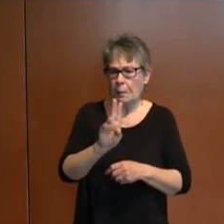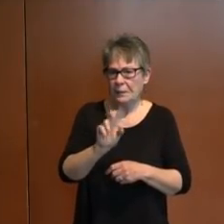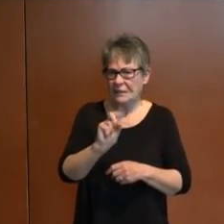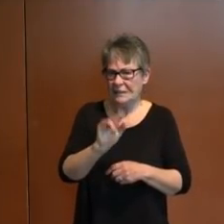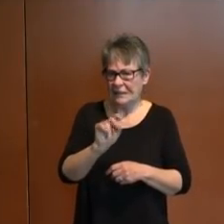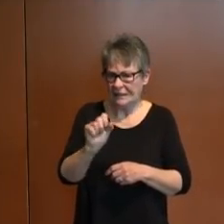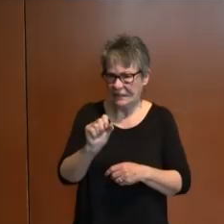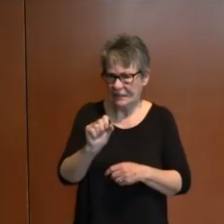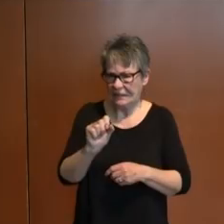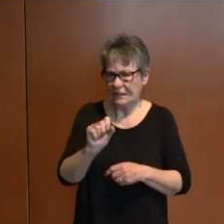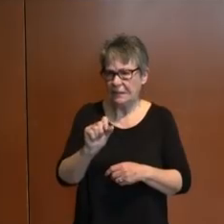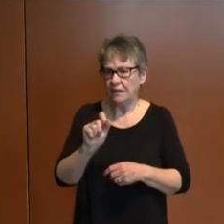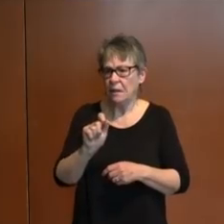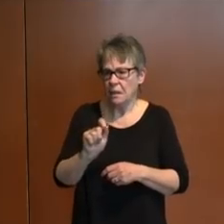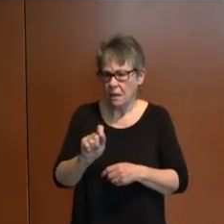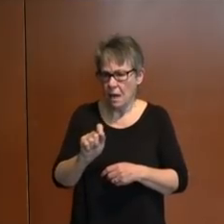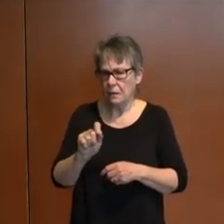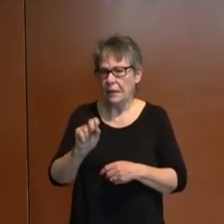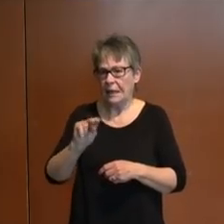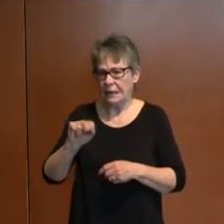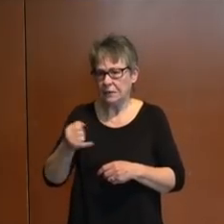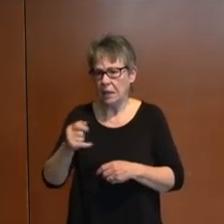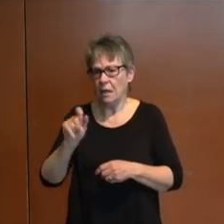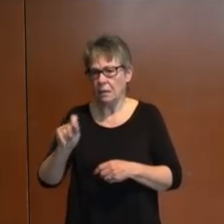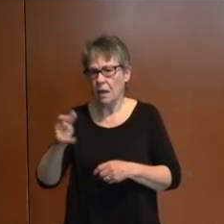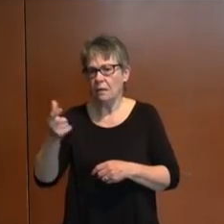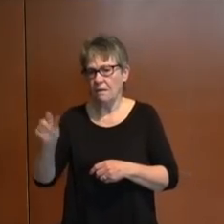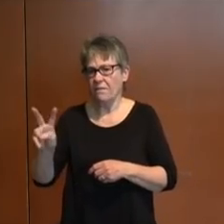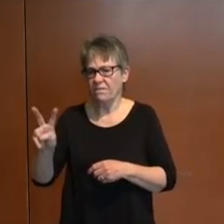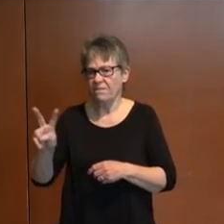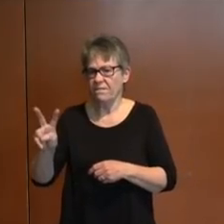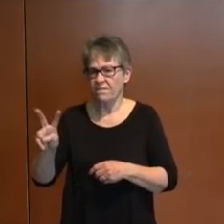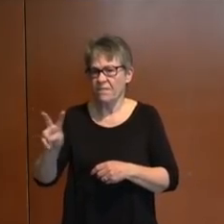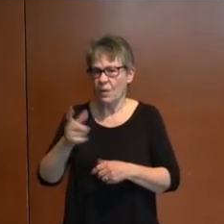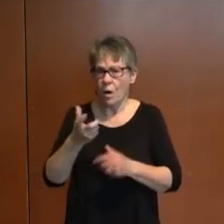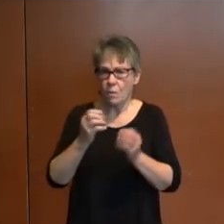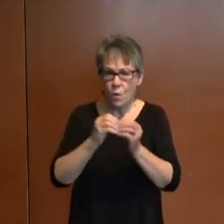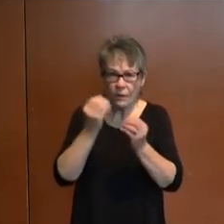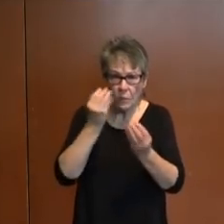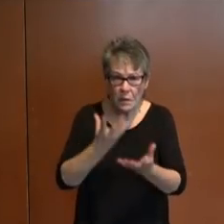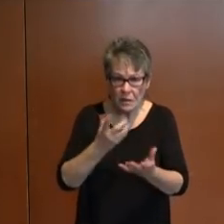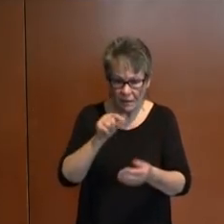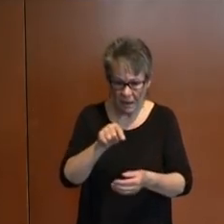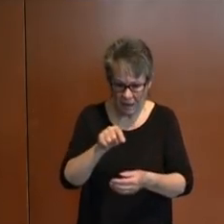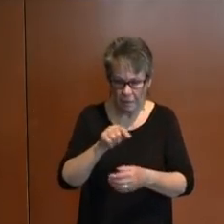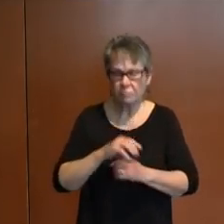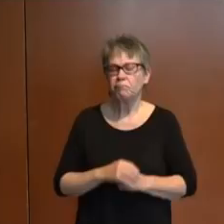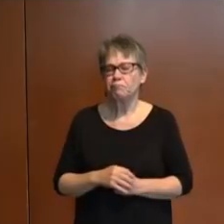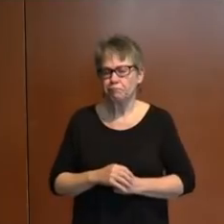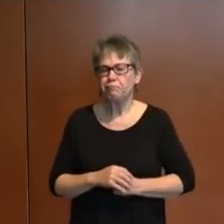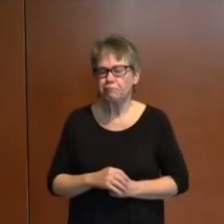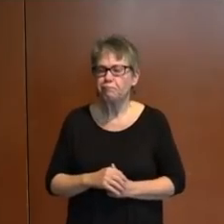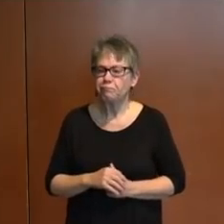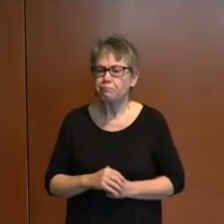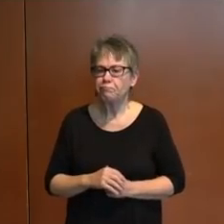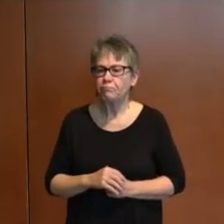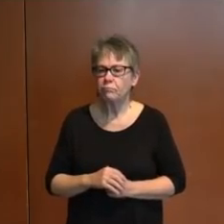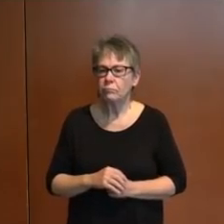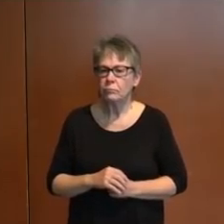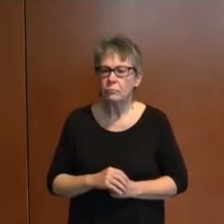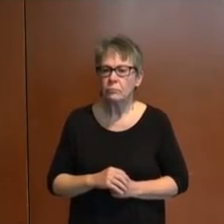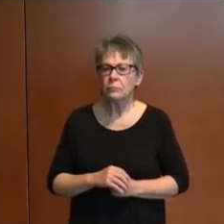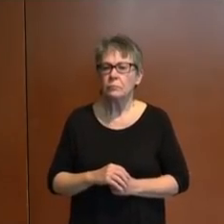business.nj.gov. And to all members of our states, I mentioned this a minute ago, our state's corporate, philanthropic, and banking